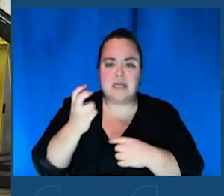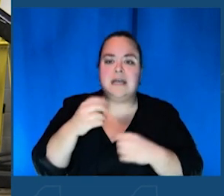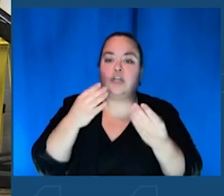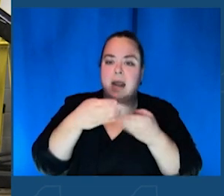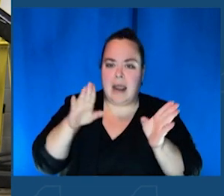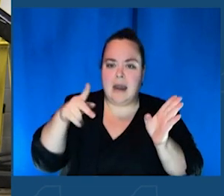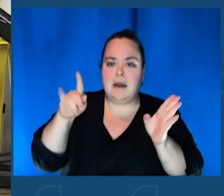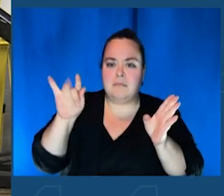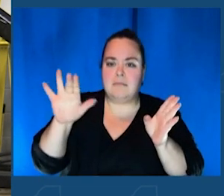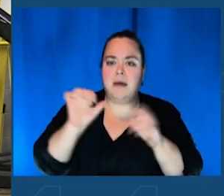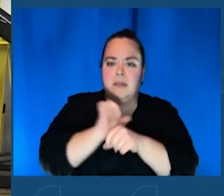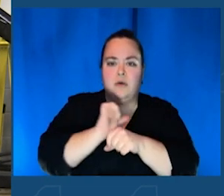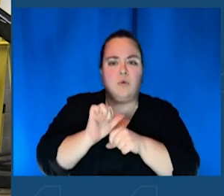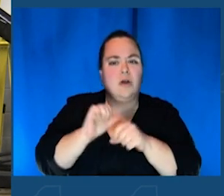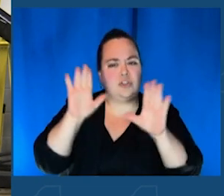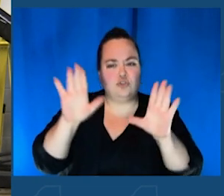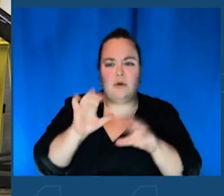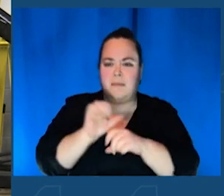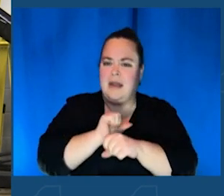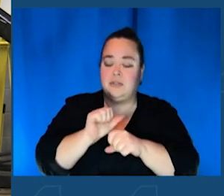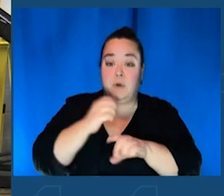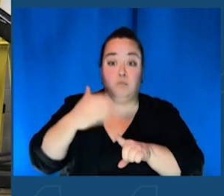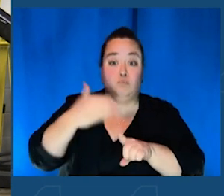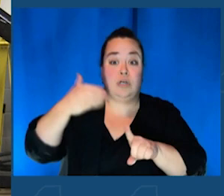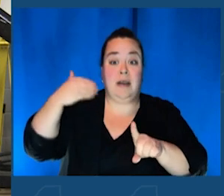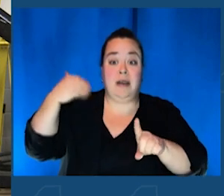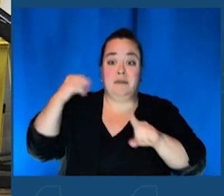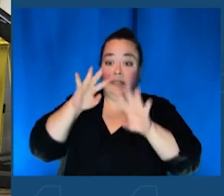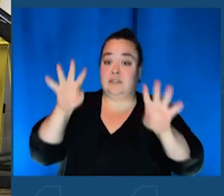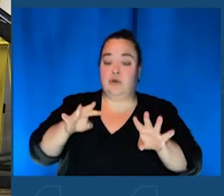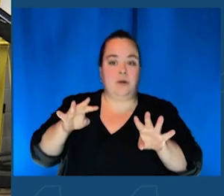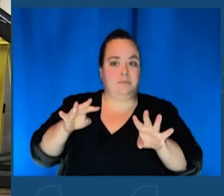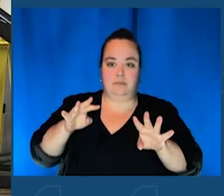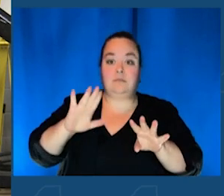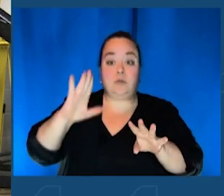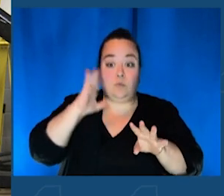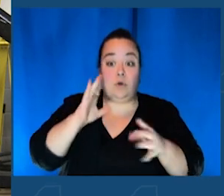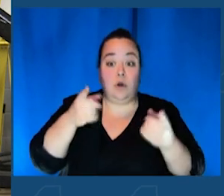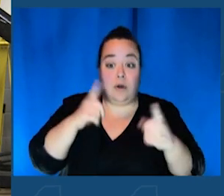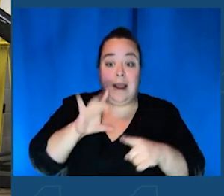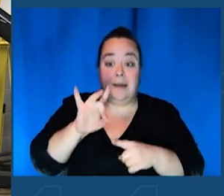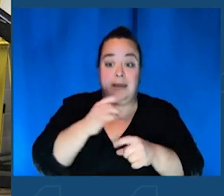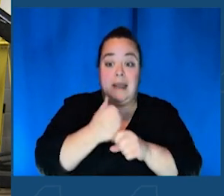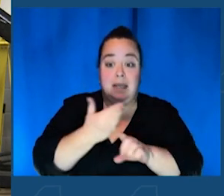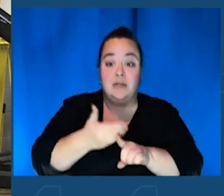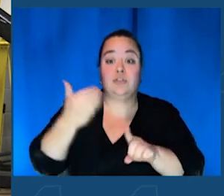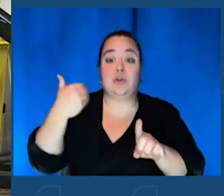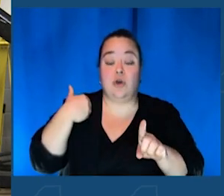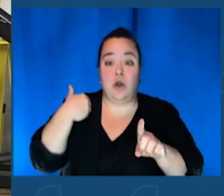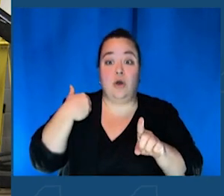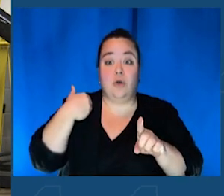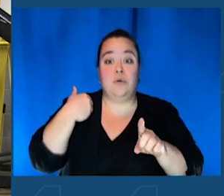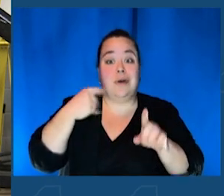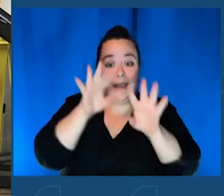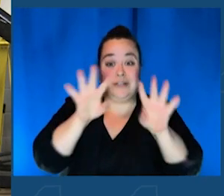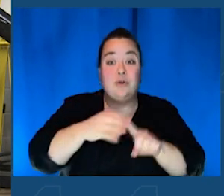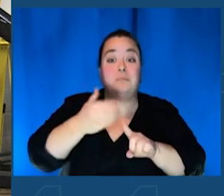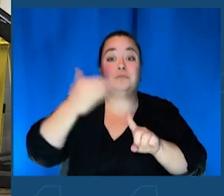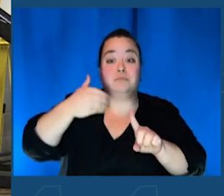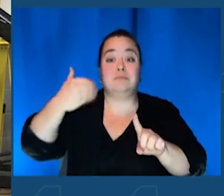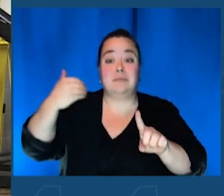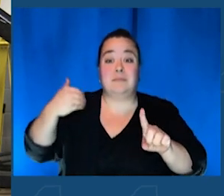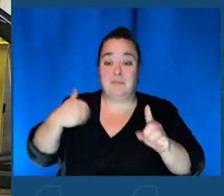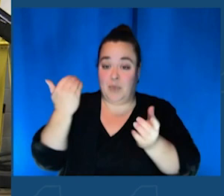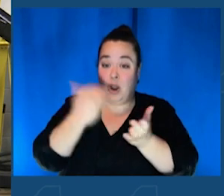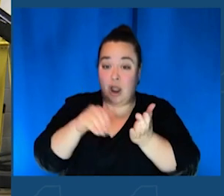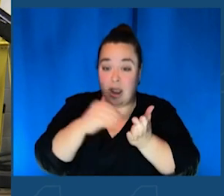did. It wasn't like this in previous storms. As we know what happened 8 years ago, and we know what happened in storms before. It often took days before